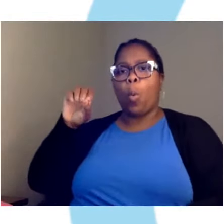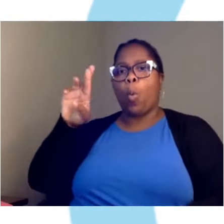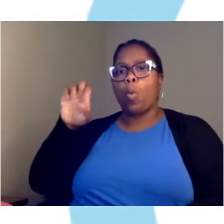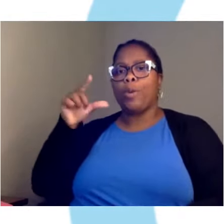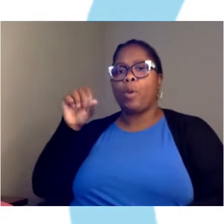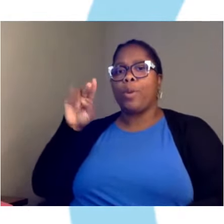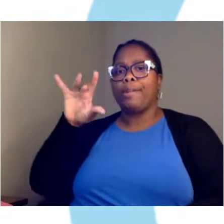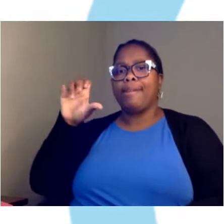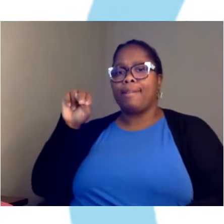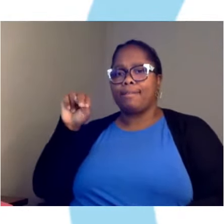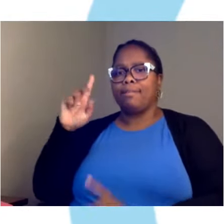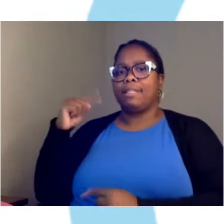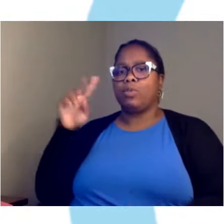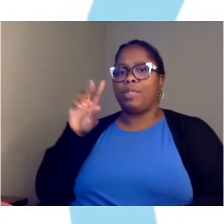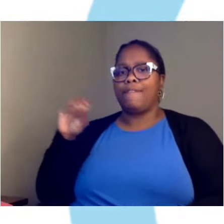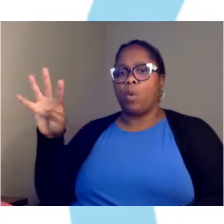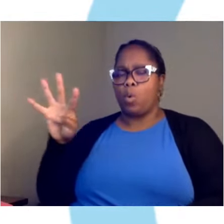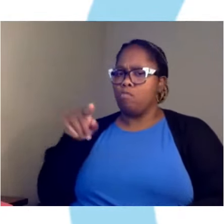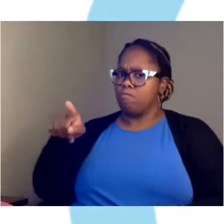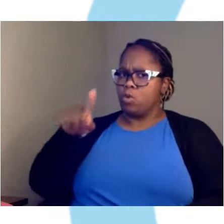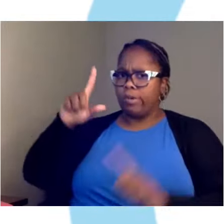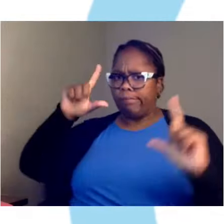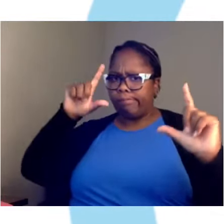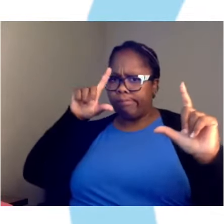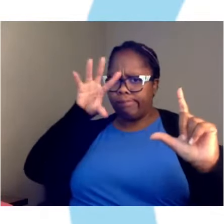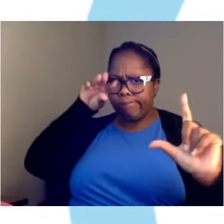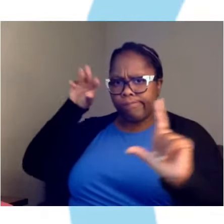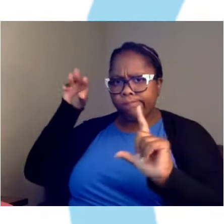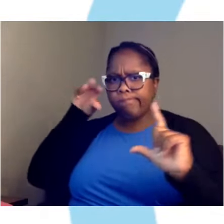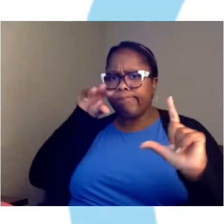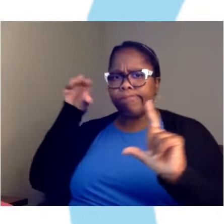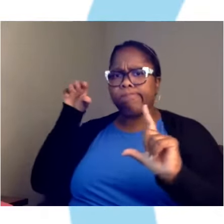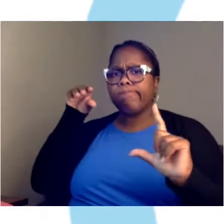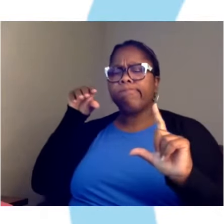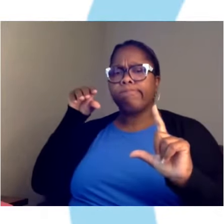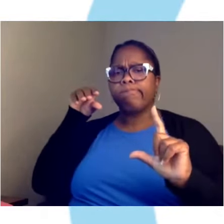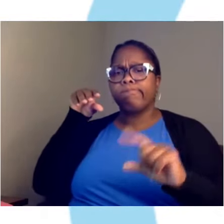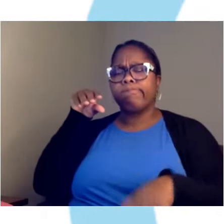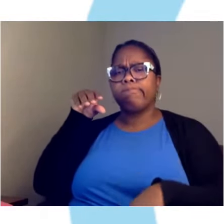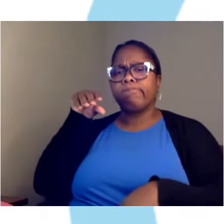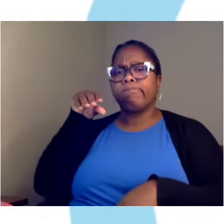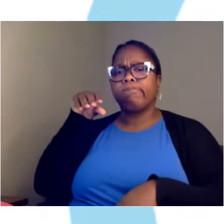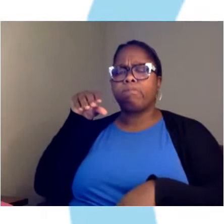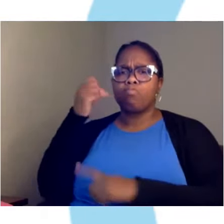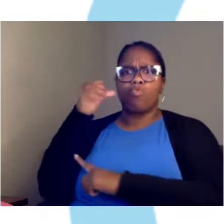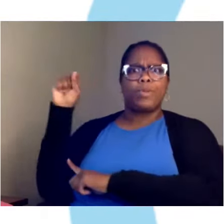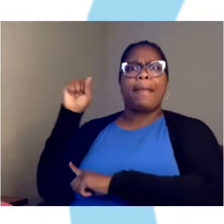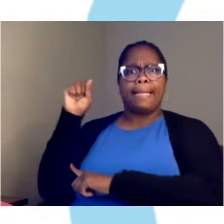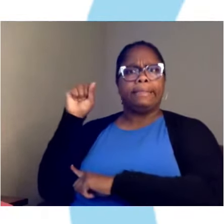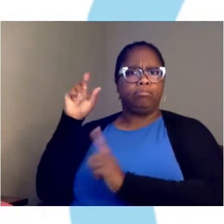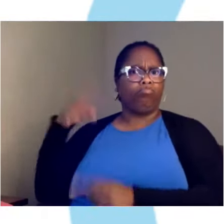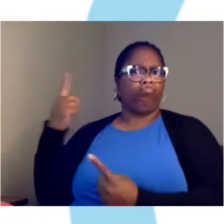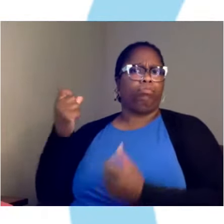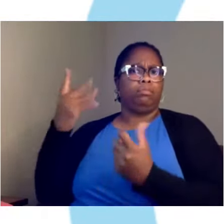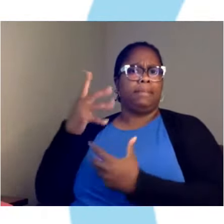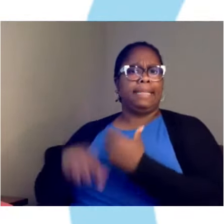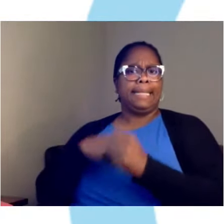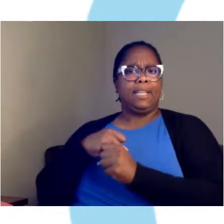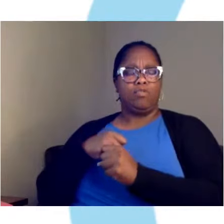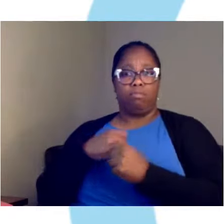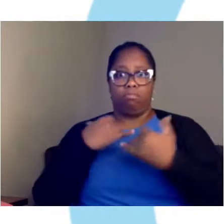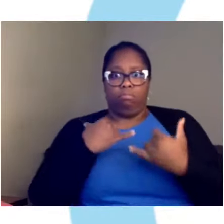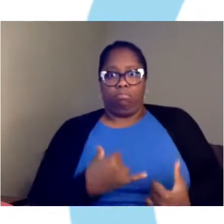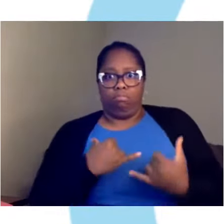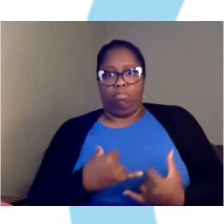Beth, you've been shooting these protests, photographing protests for years, and photographing these particular